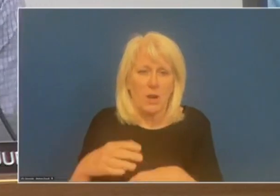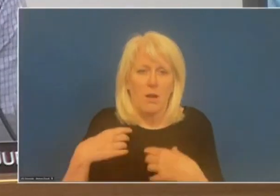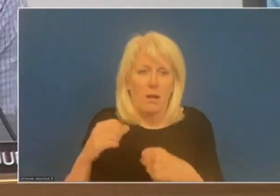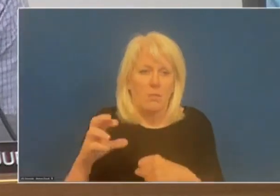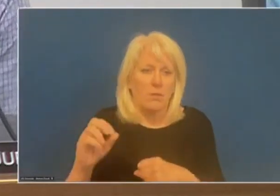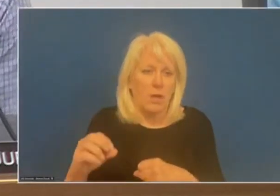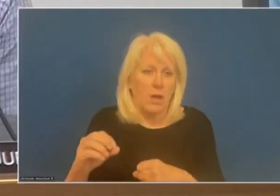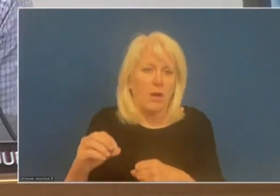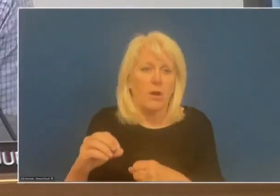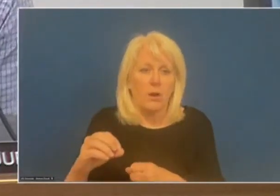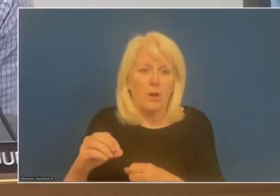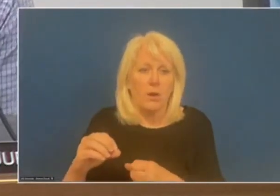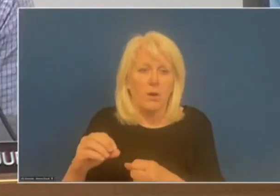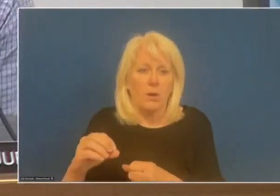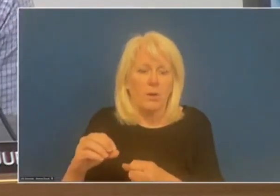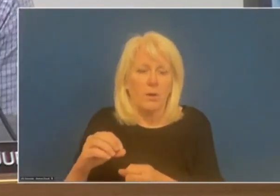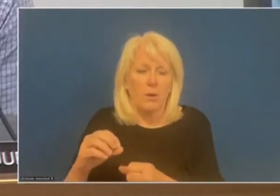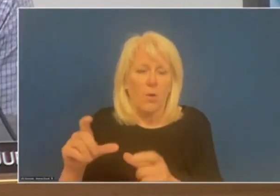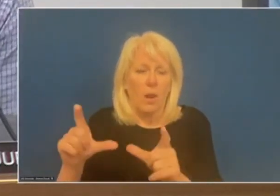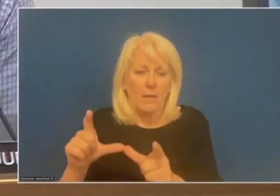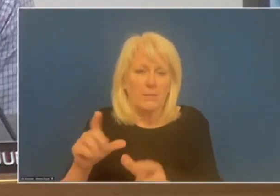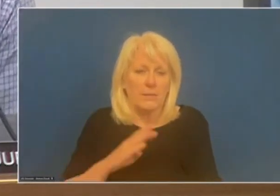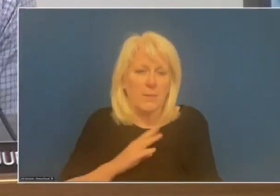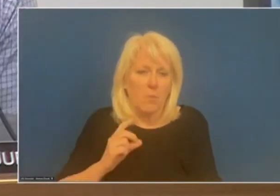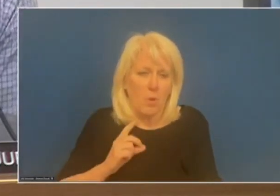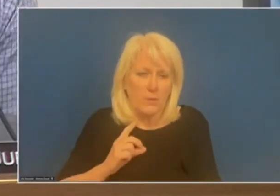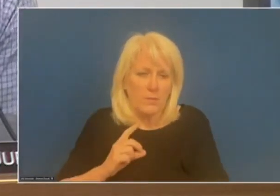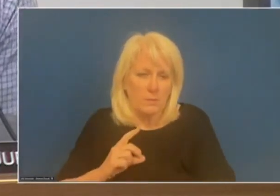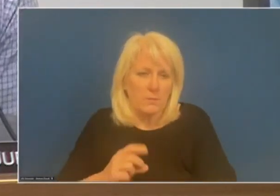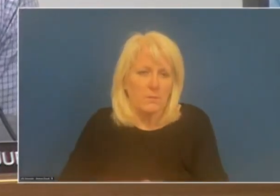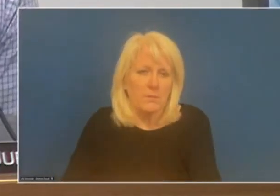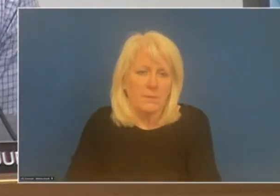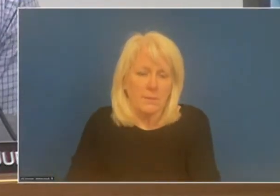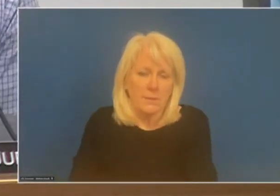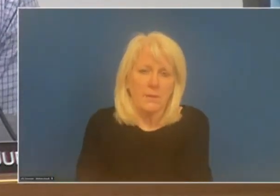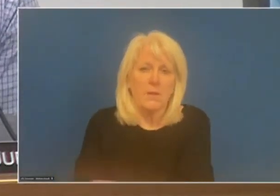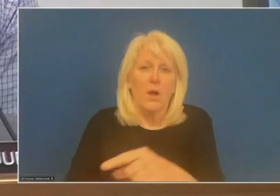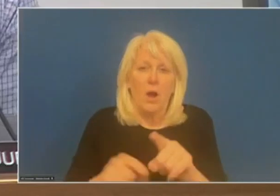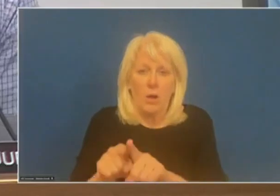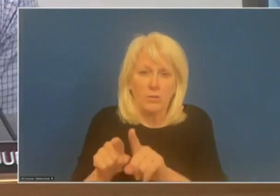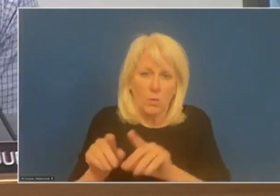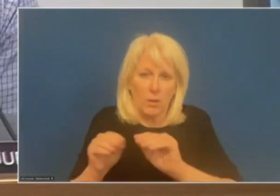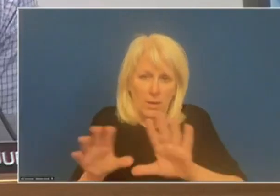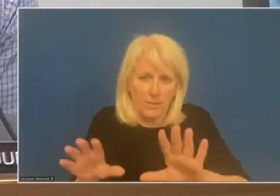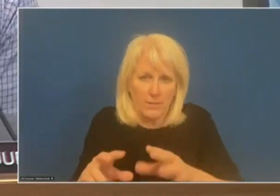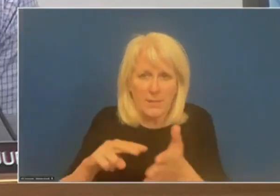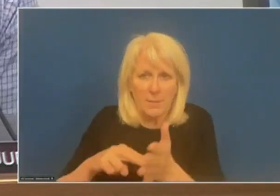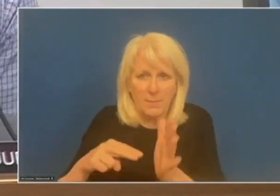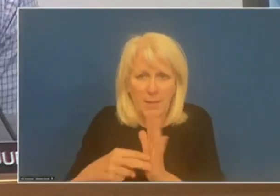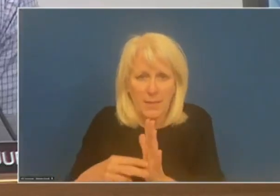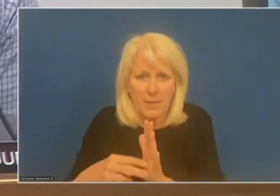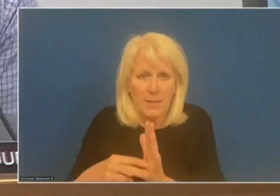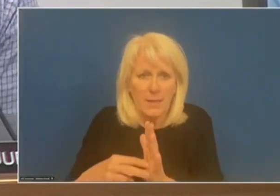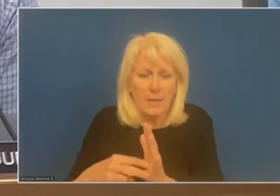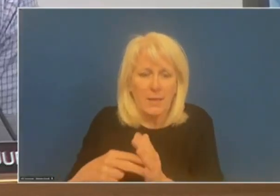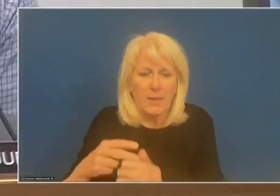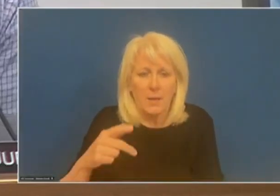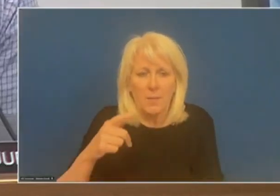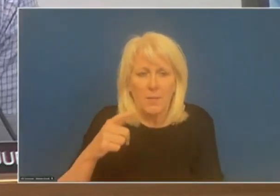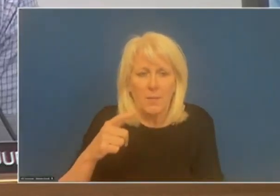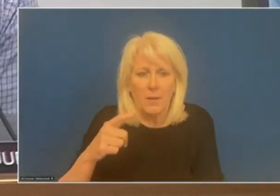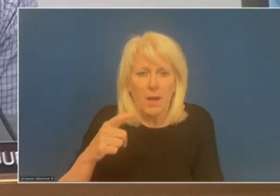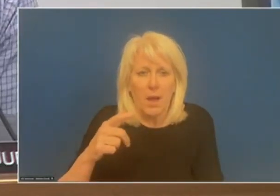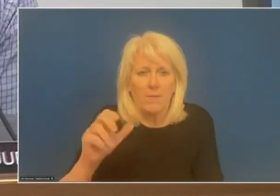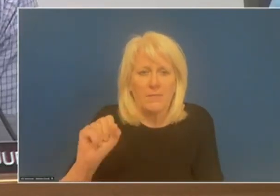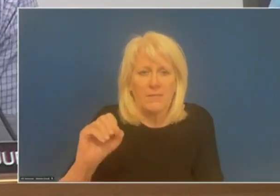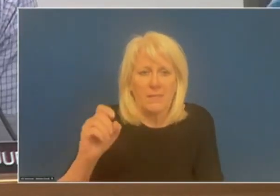solely for providing reproductive or gender-affirming healthcare services. It also clarifies the meaning of because of sex for purposes of unlawful